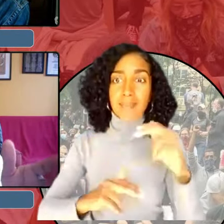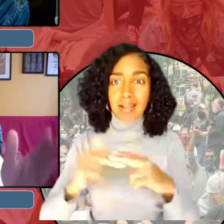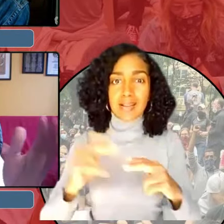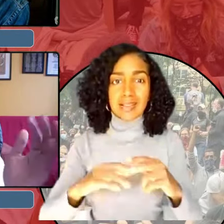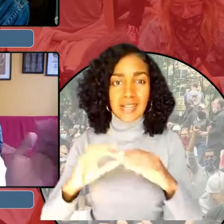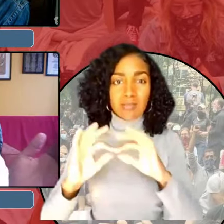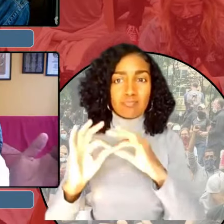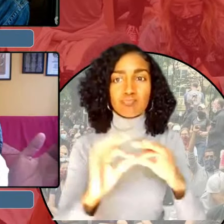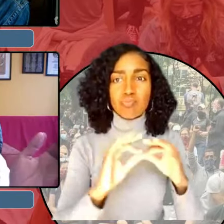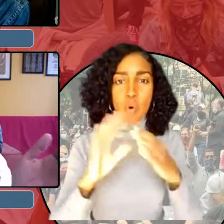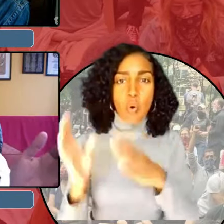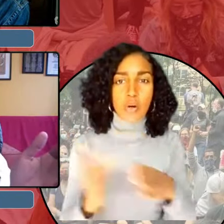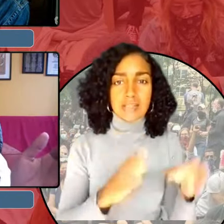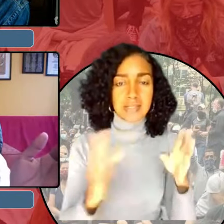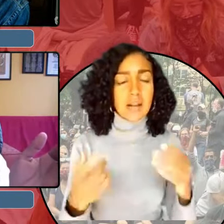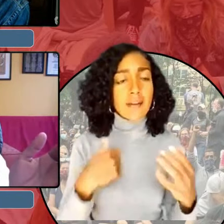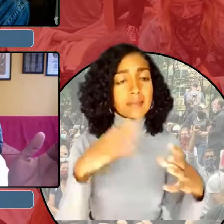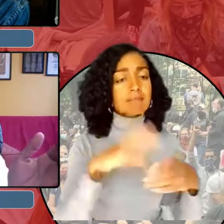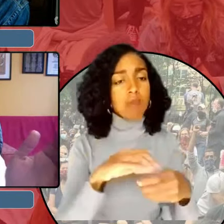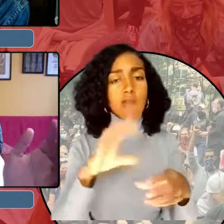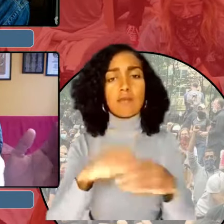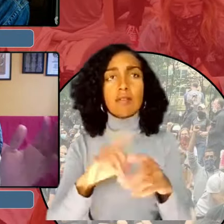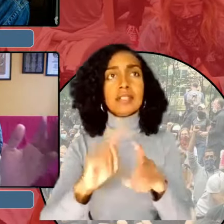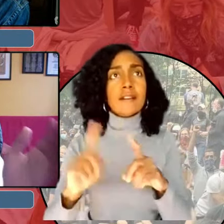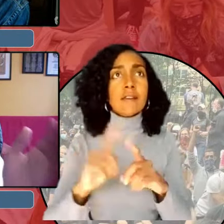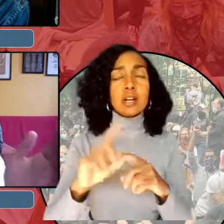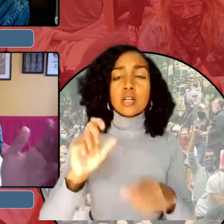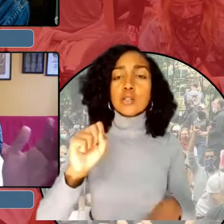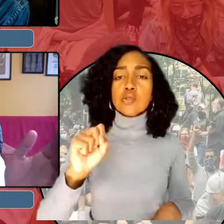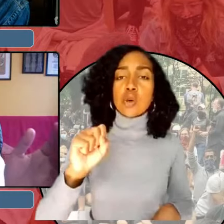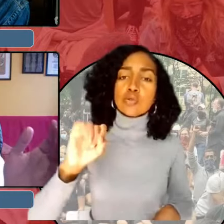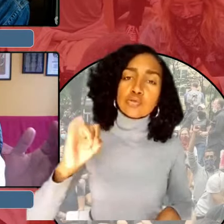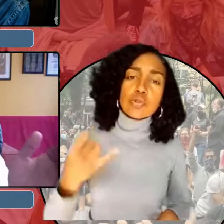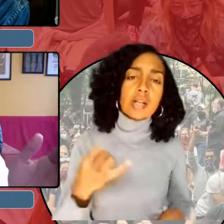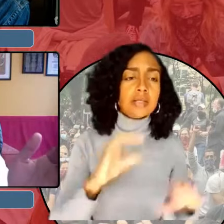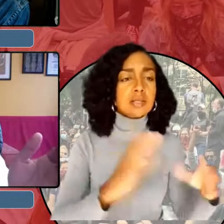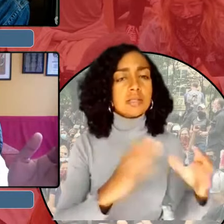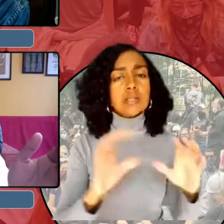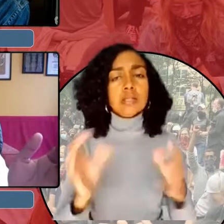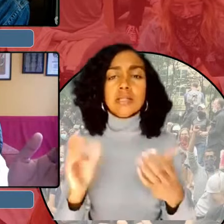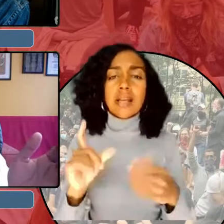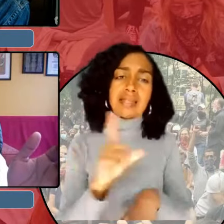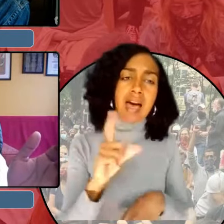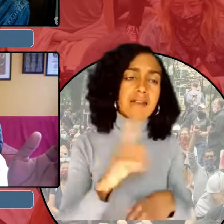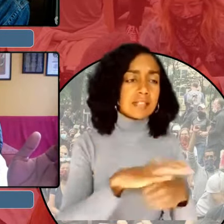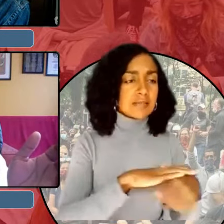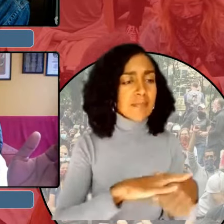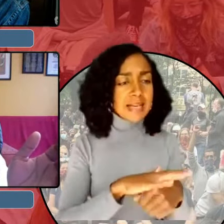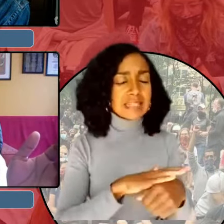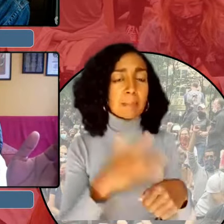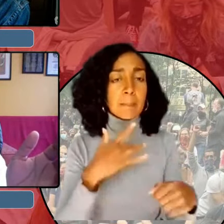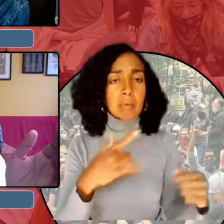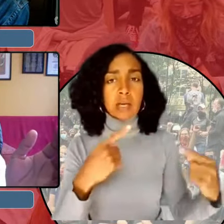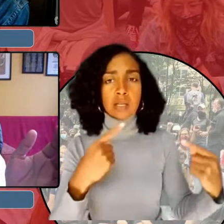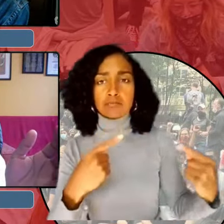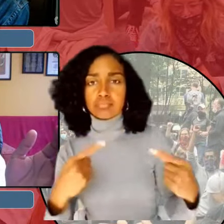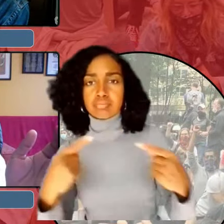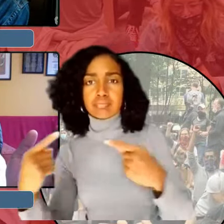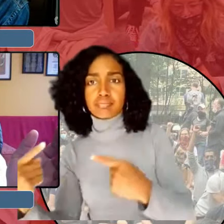social justice and like leftist spaces where there's kind of pretty heated debates around